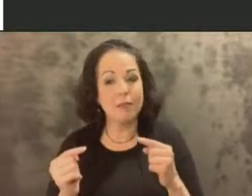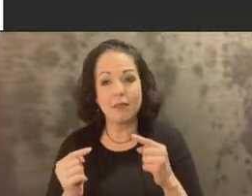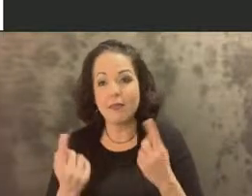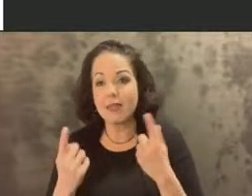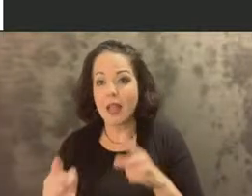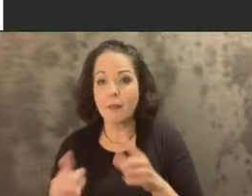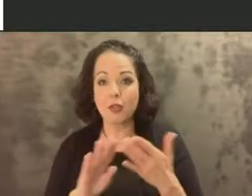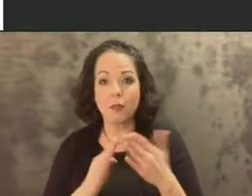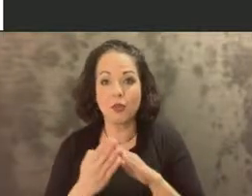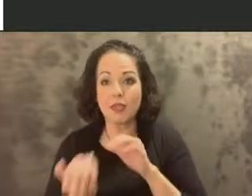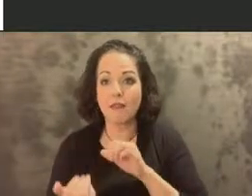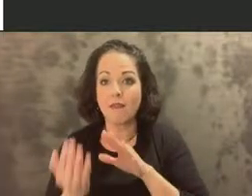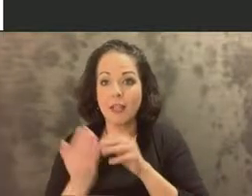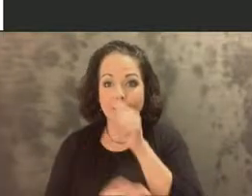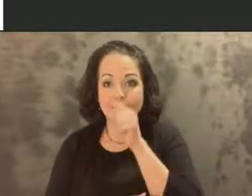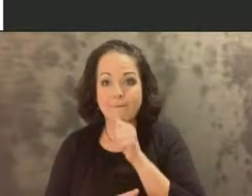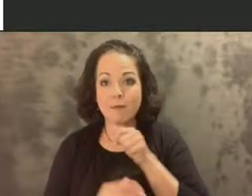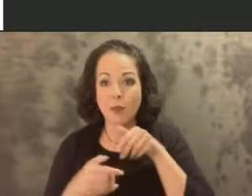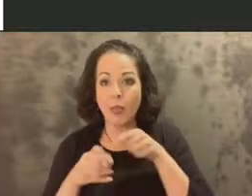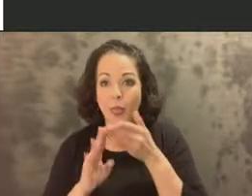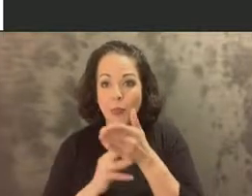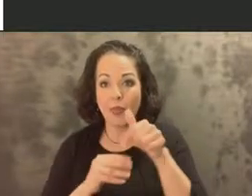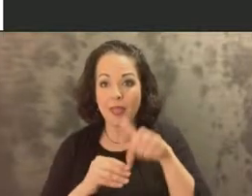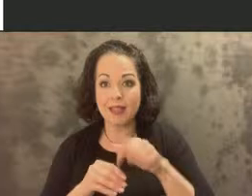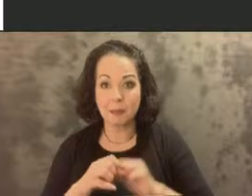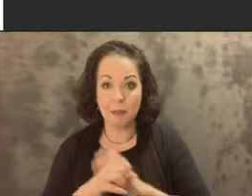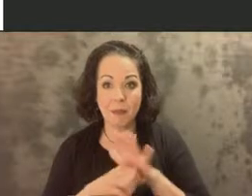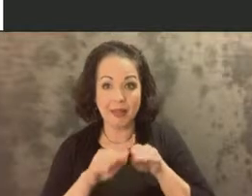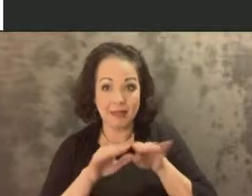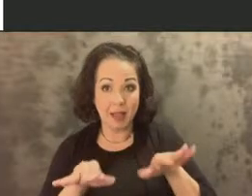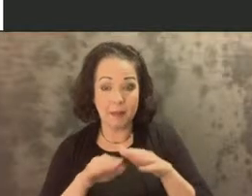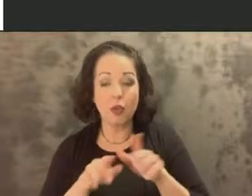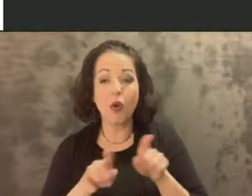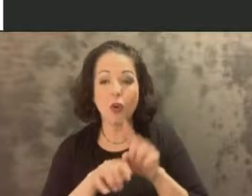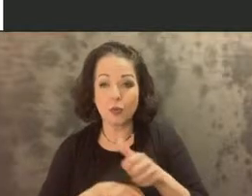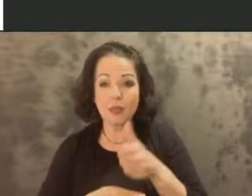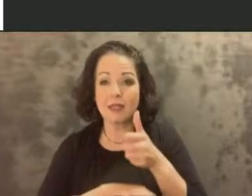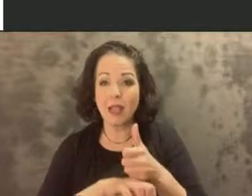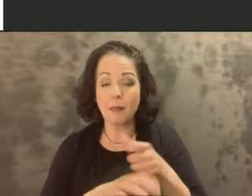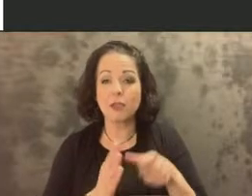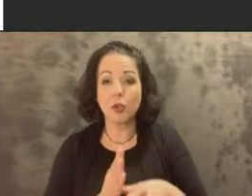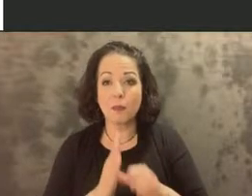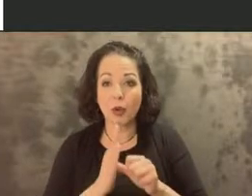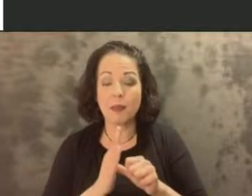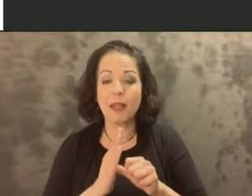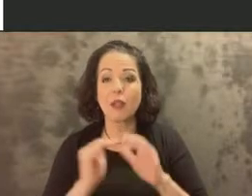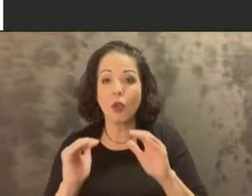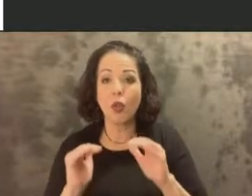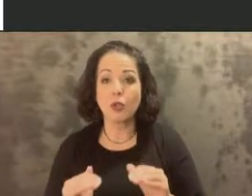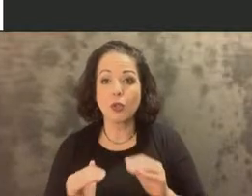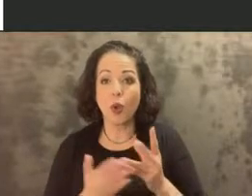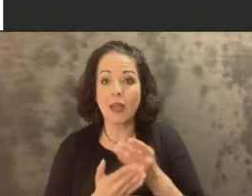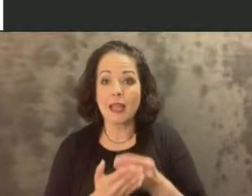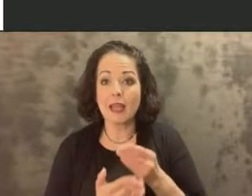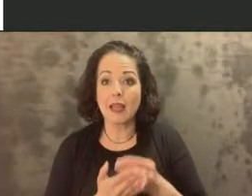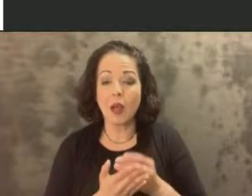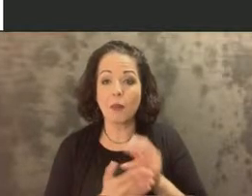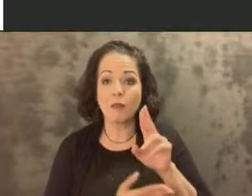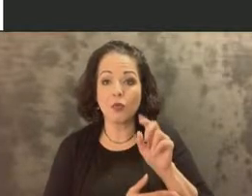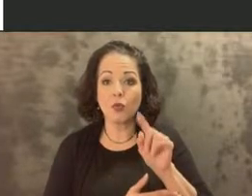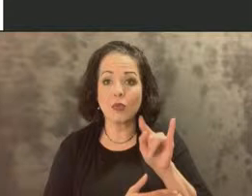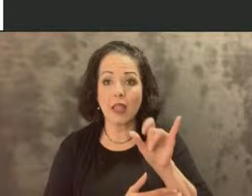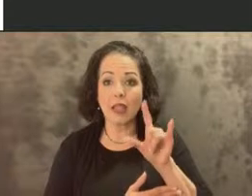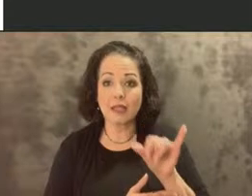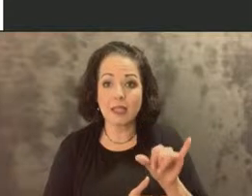were facing through this pandemic. Also establish a permanent low-income utility. So that's